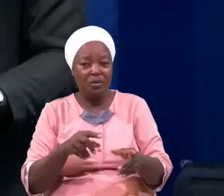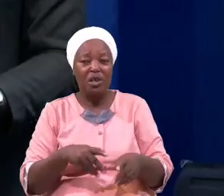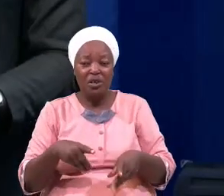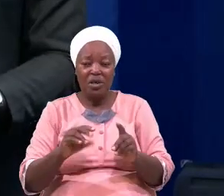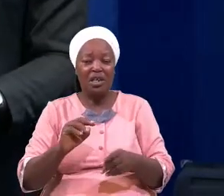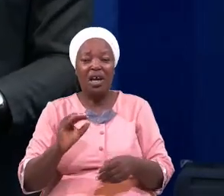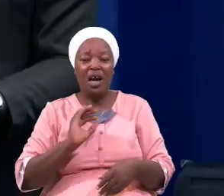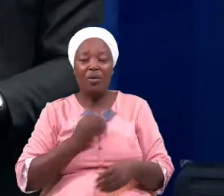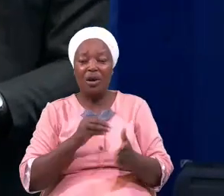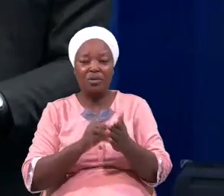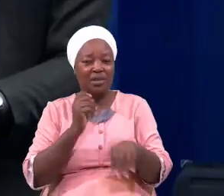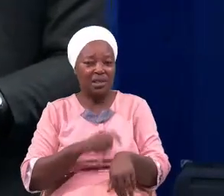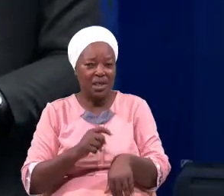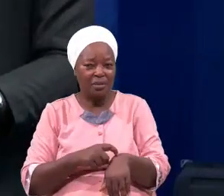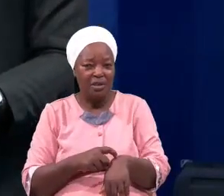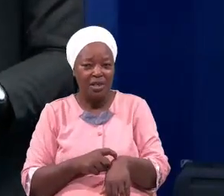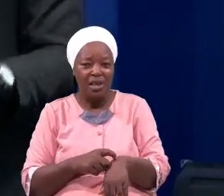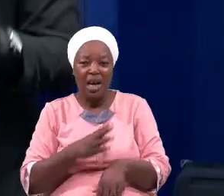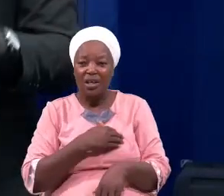So please give us all those details.